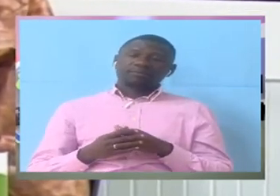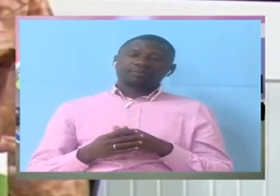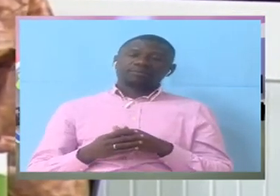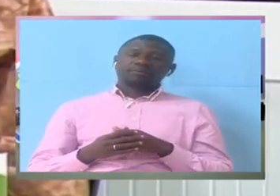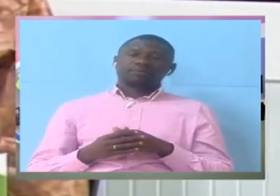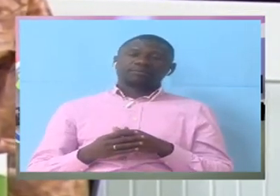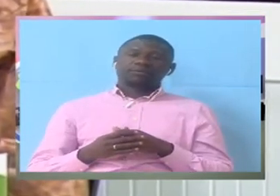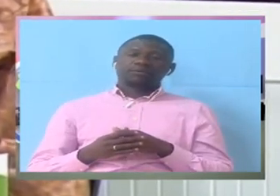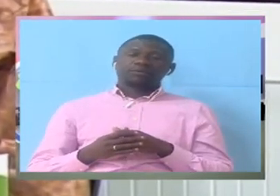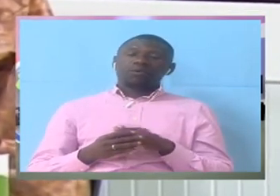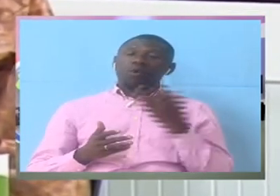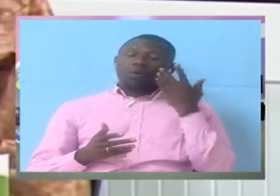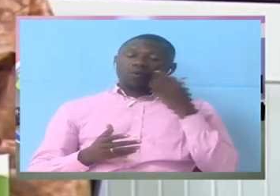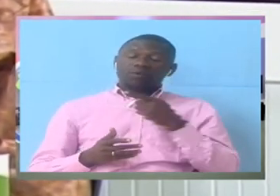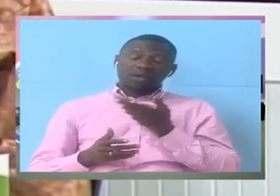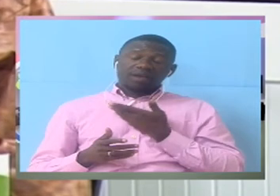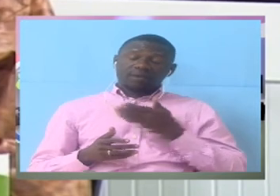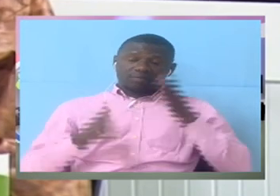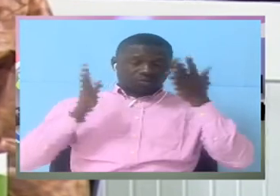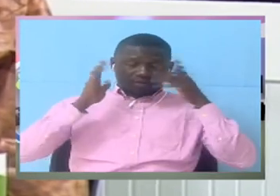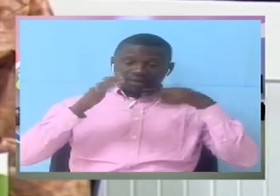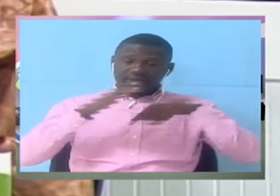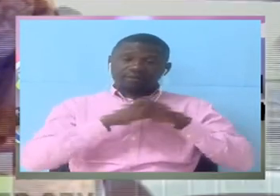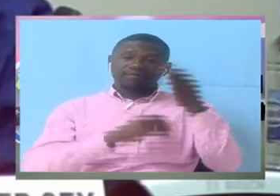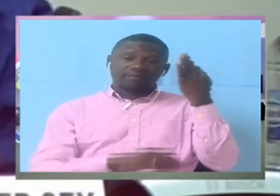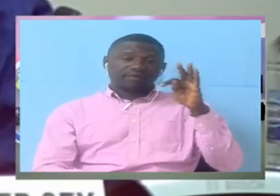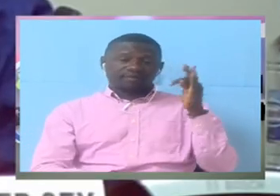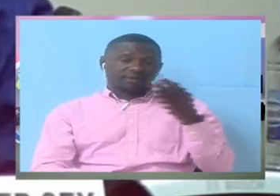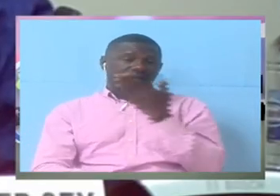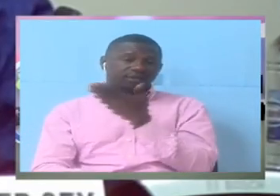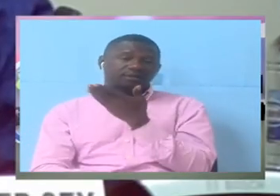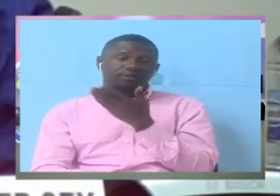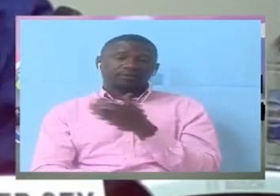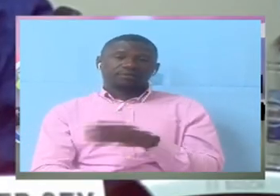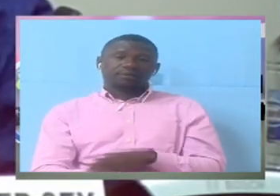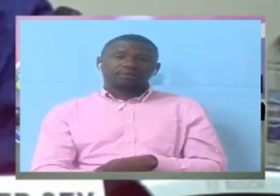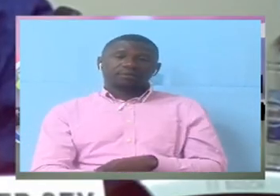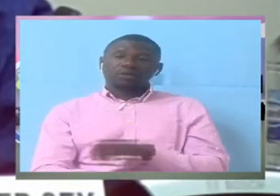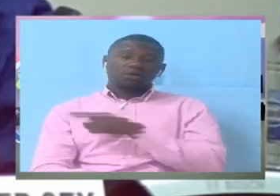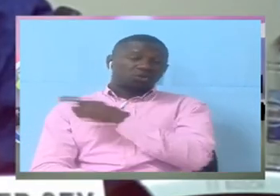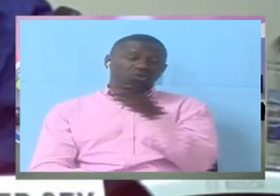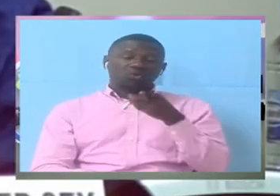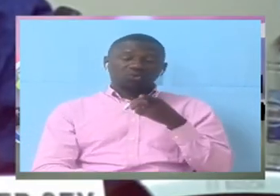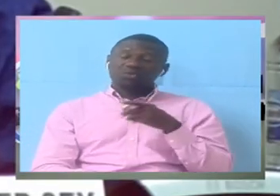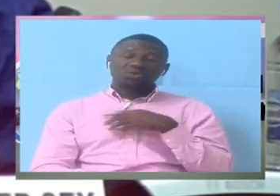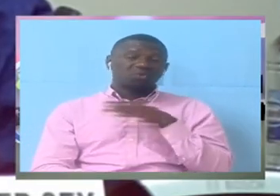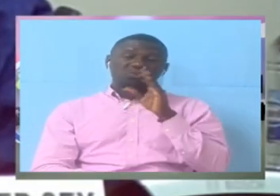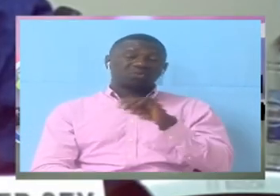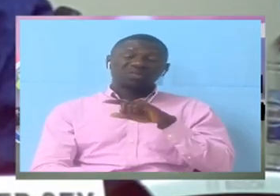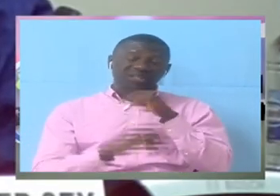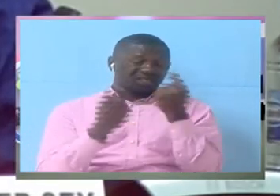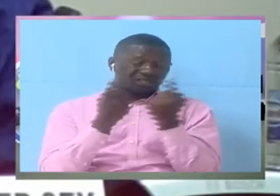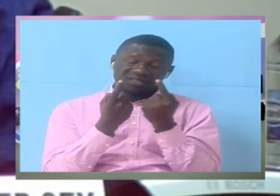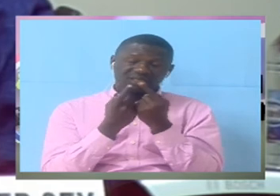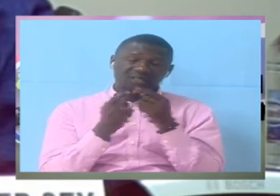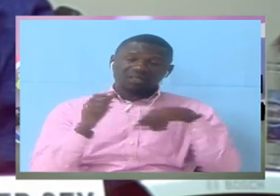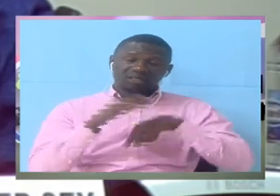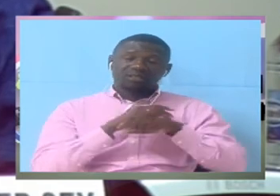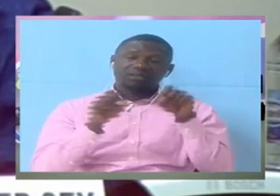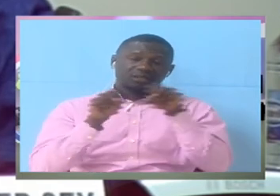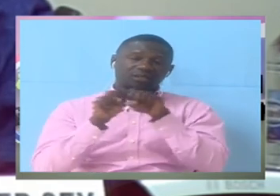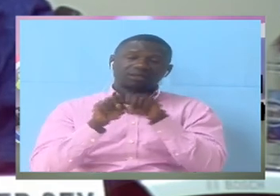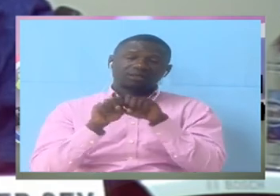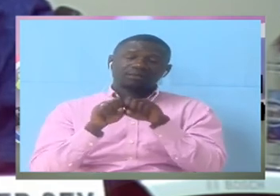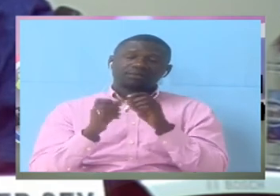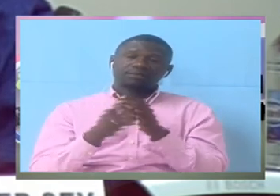so farafeñ. When we had that problem in farafeñ. Lu man koku ke Senegal. They did not do anything in Senegal. I